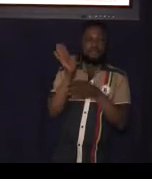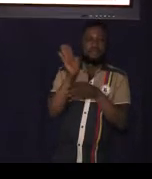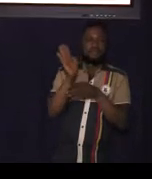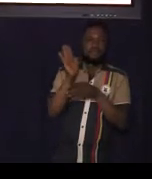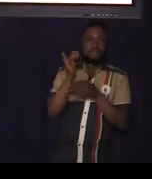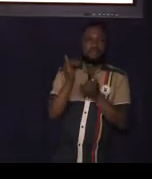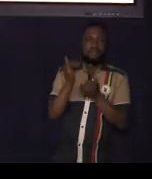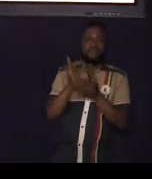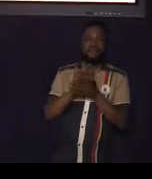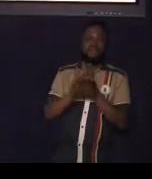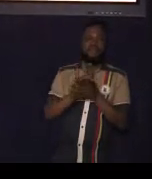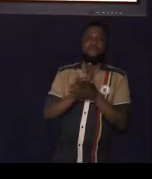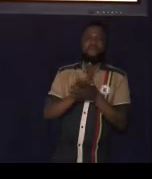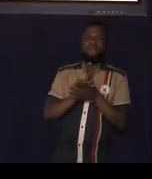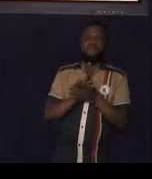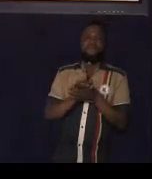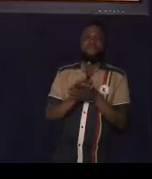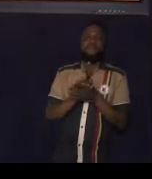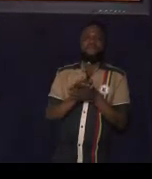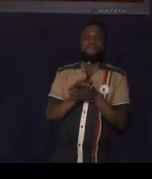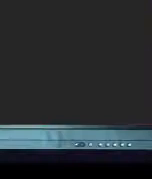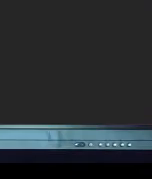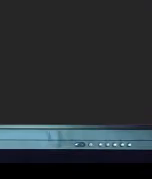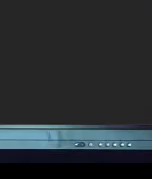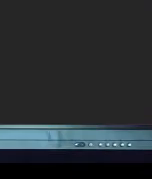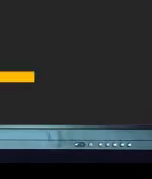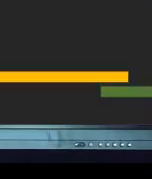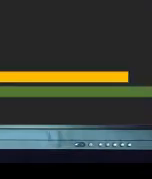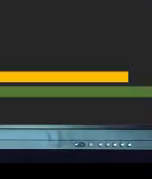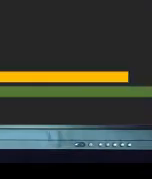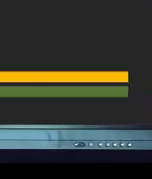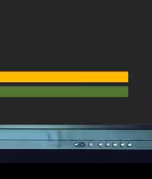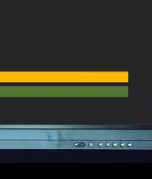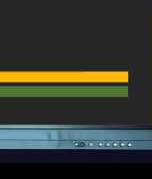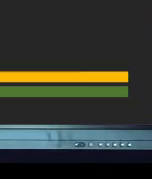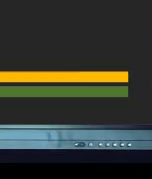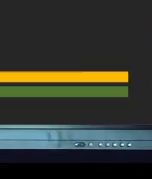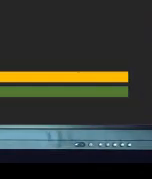remain wonderful mathematicians. Bye-bye now.